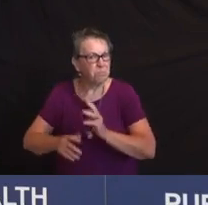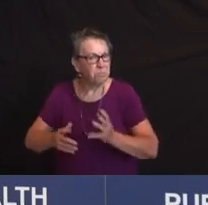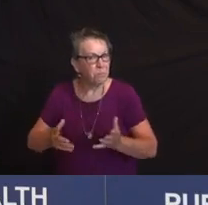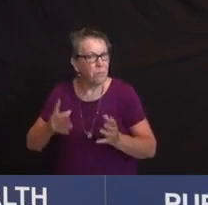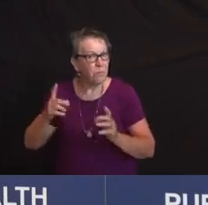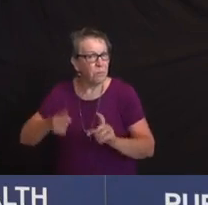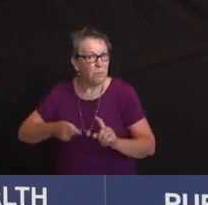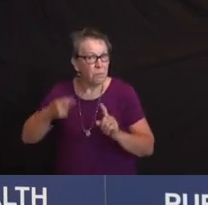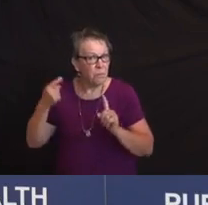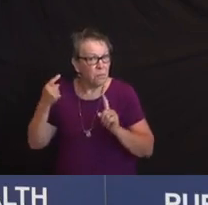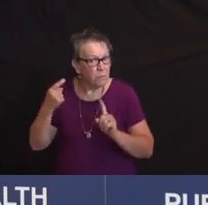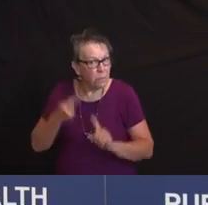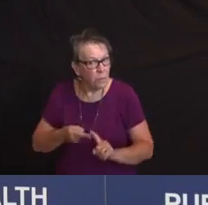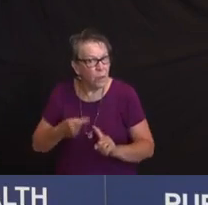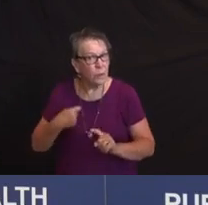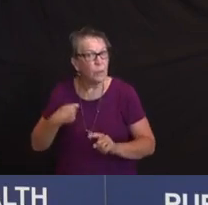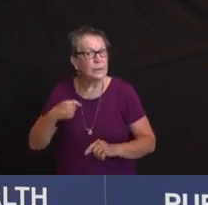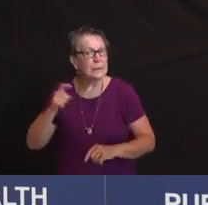vaccination coverage rates up.